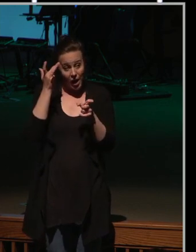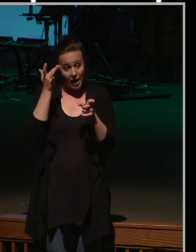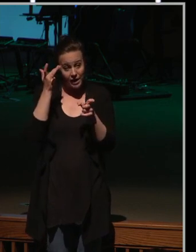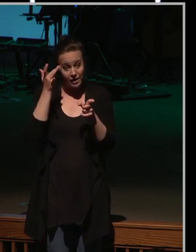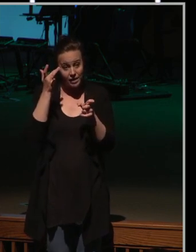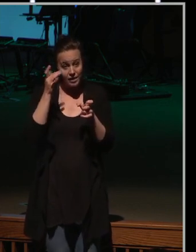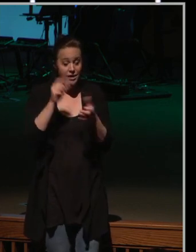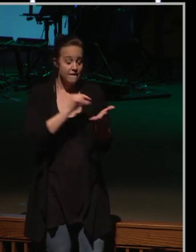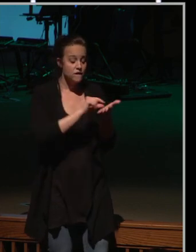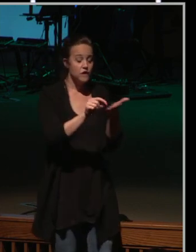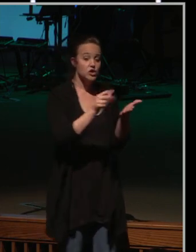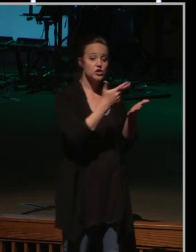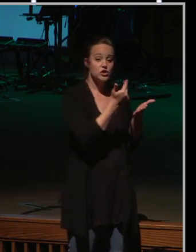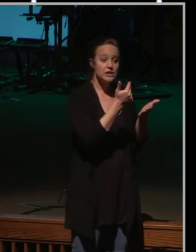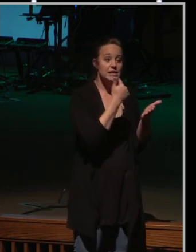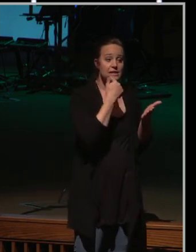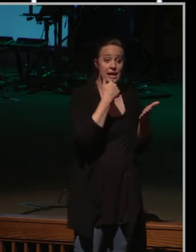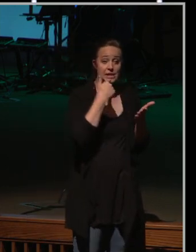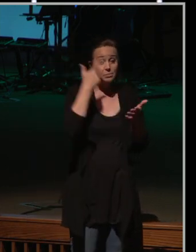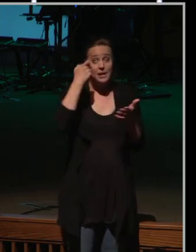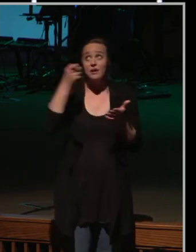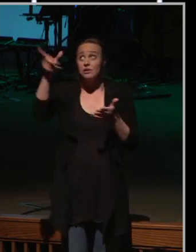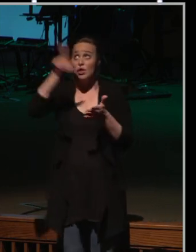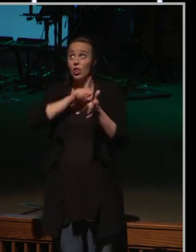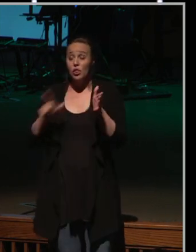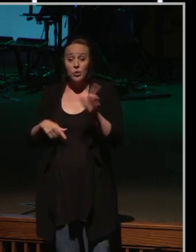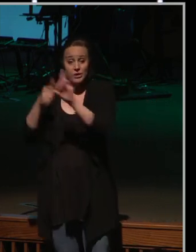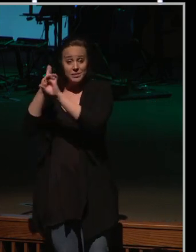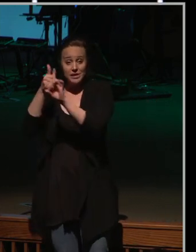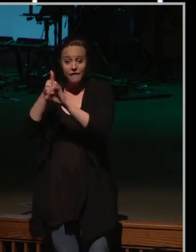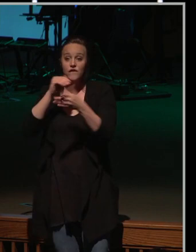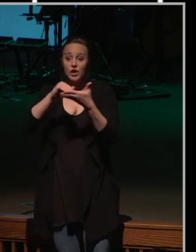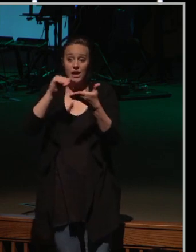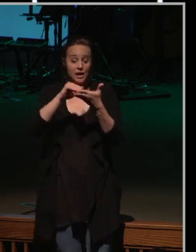Lord has forgiven you, so must you also forgive.